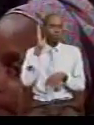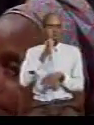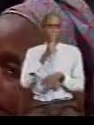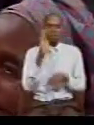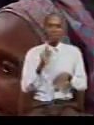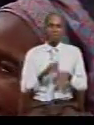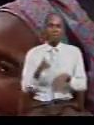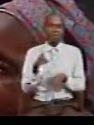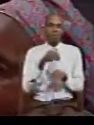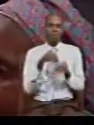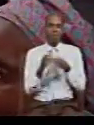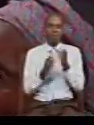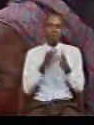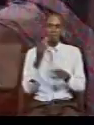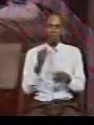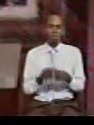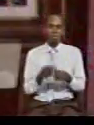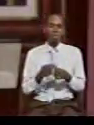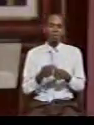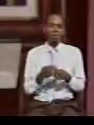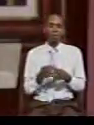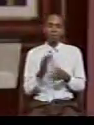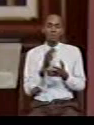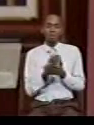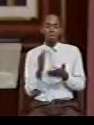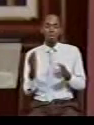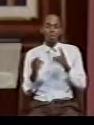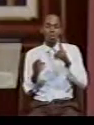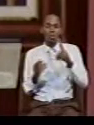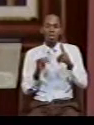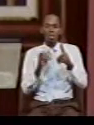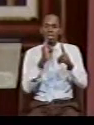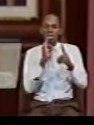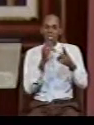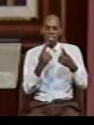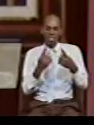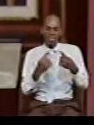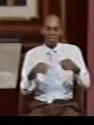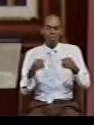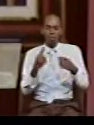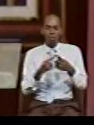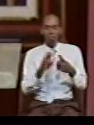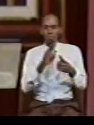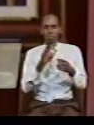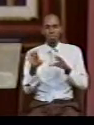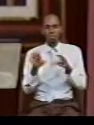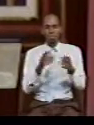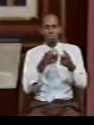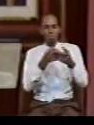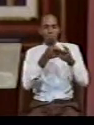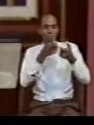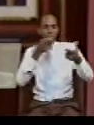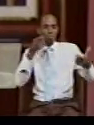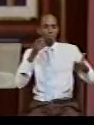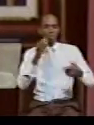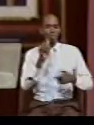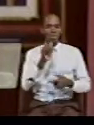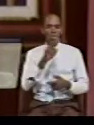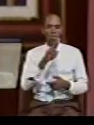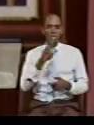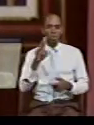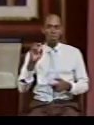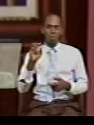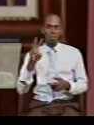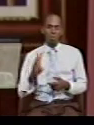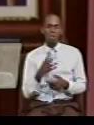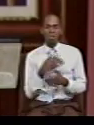Look at that aeroplane. Somebody is trying to shoot an arrow, and that arrow goes